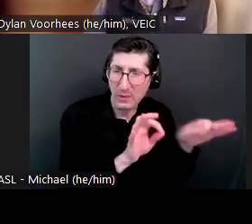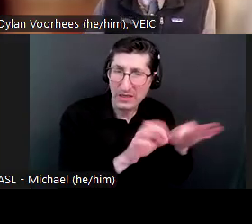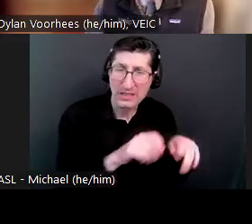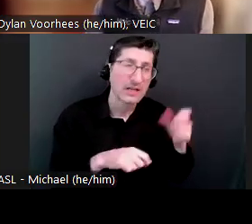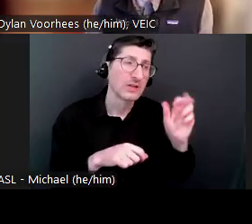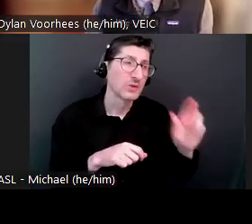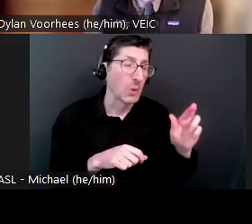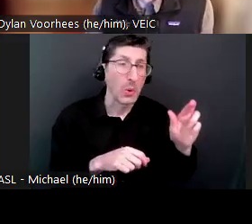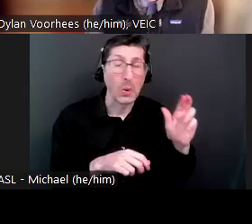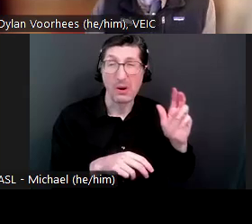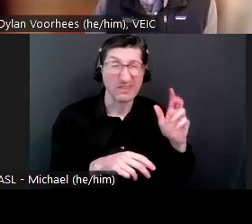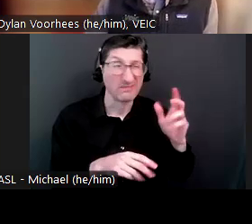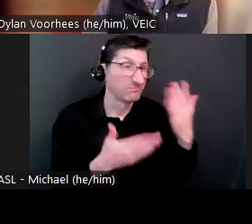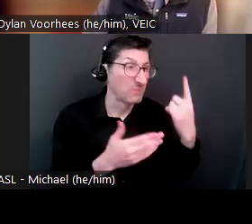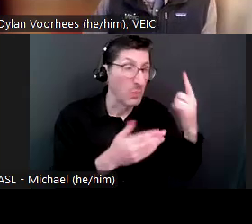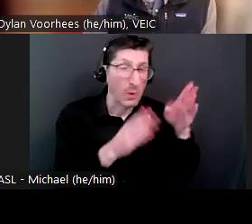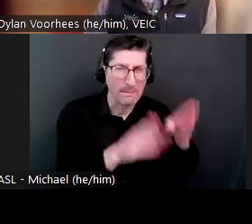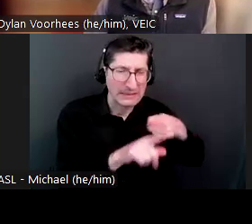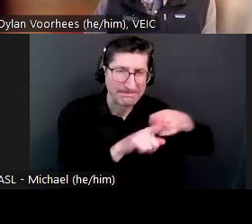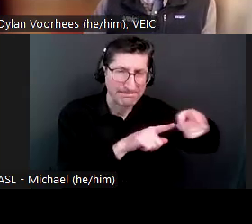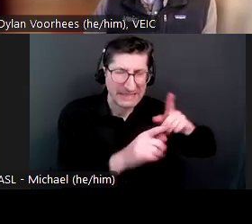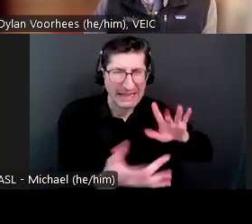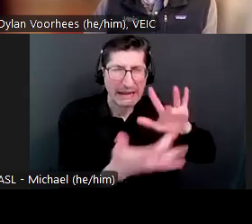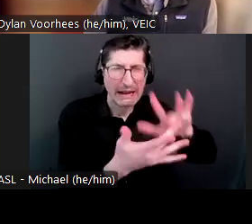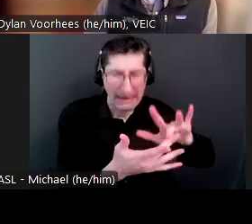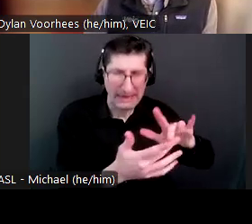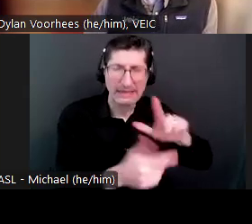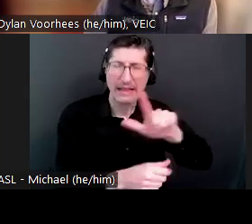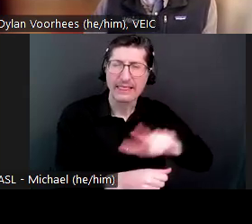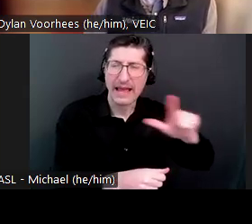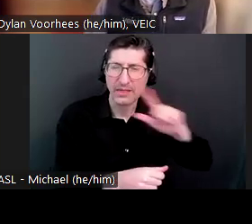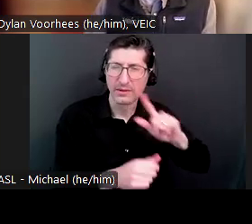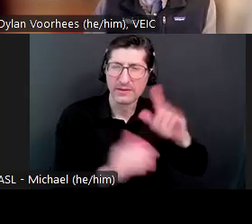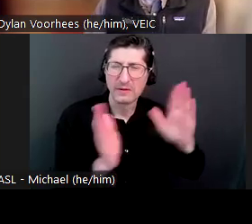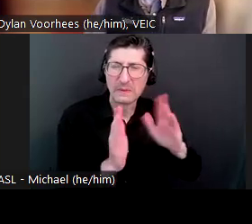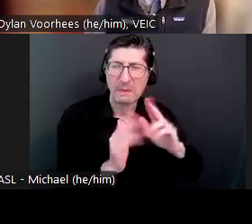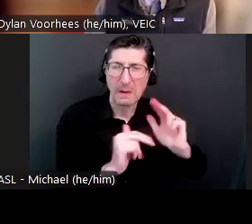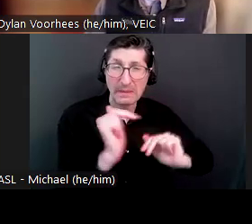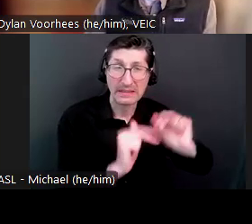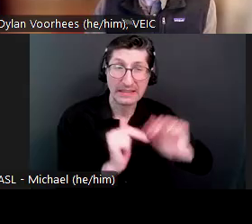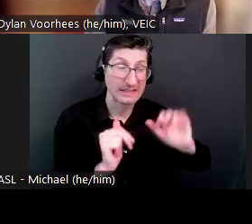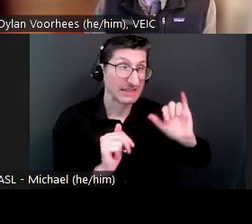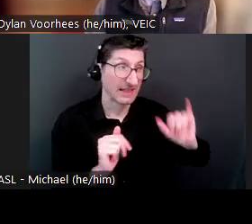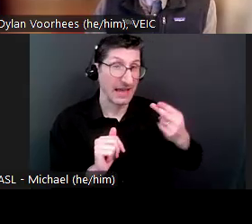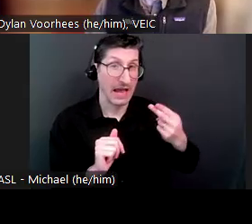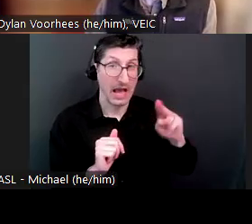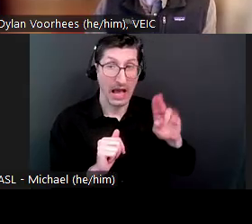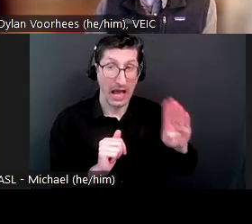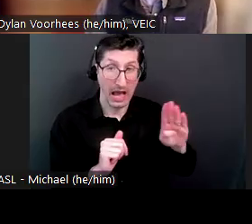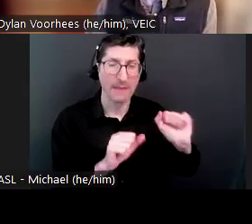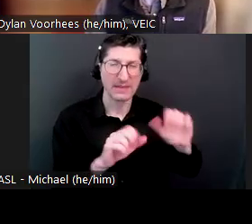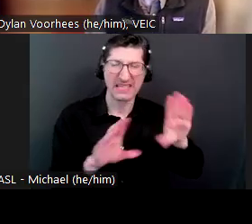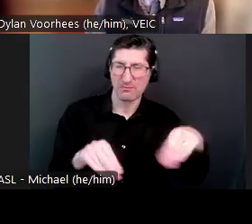to landlords of small multifamily buildings. And those regional hubs could provide direct funding to